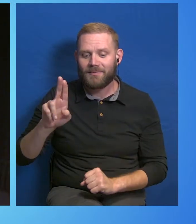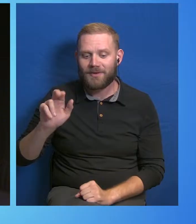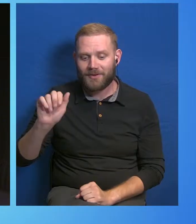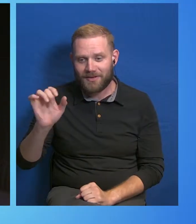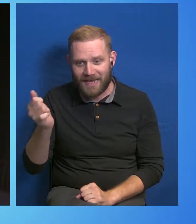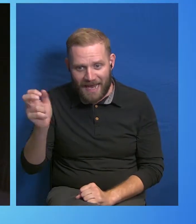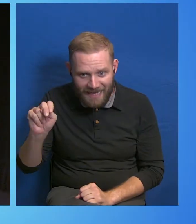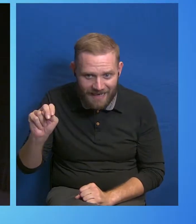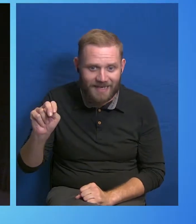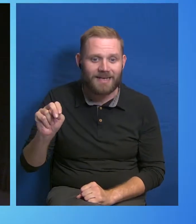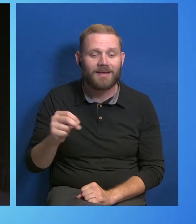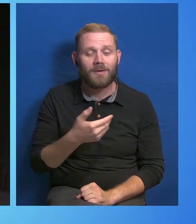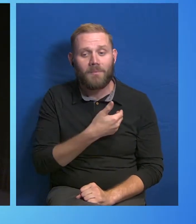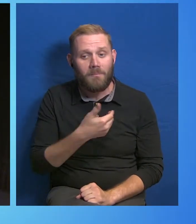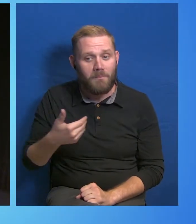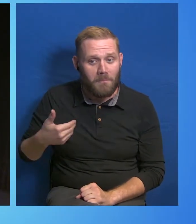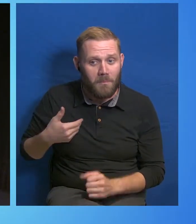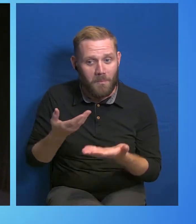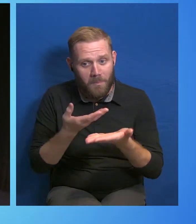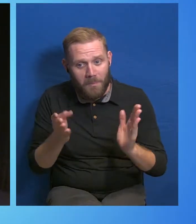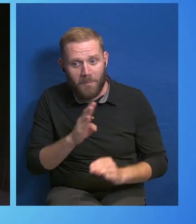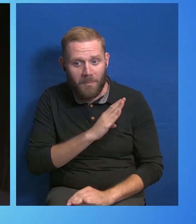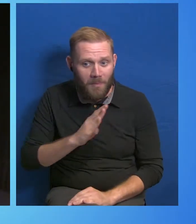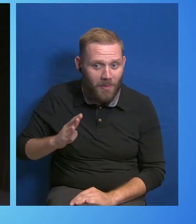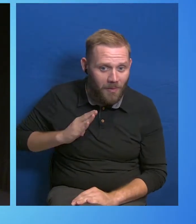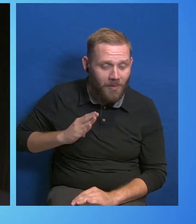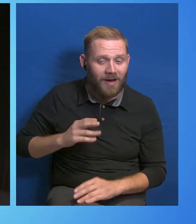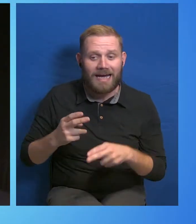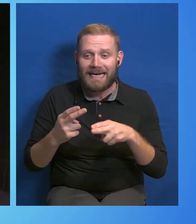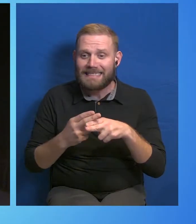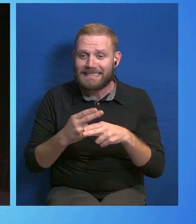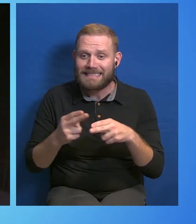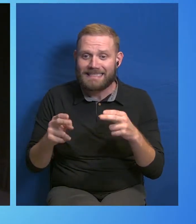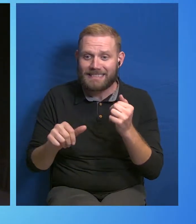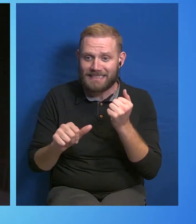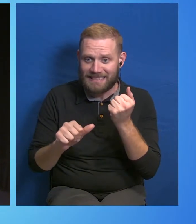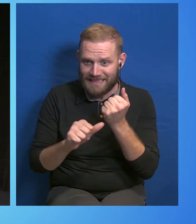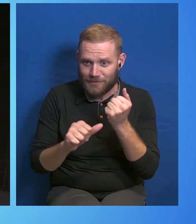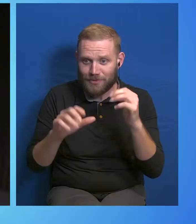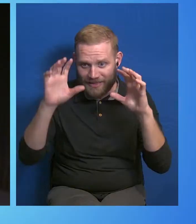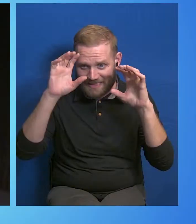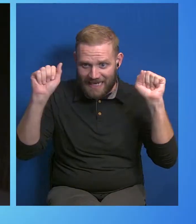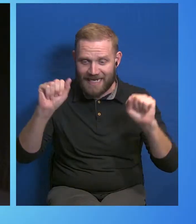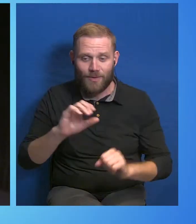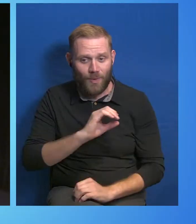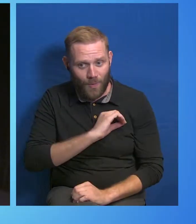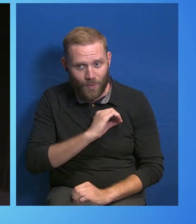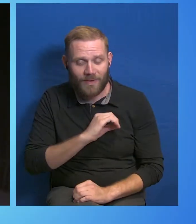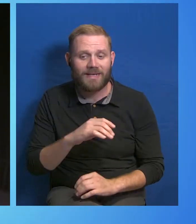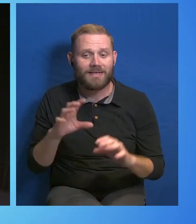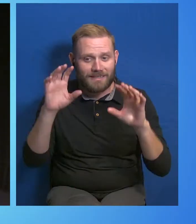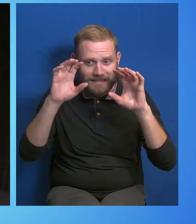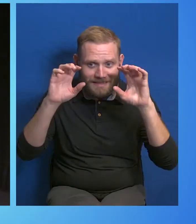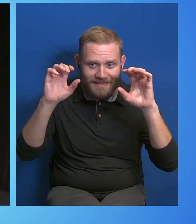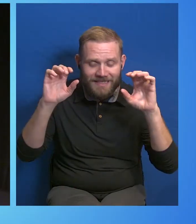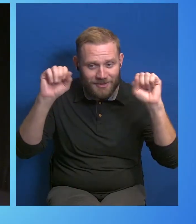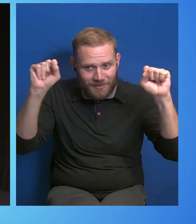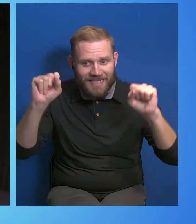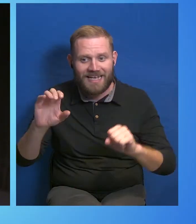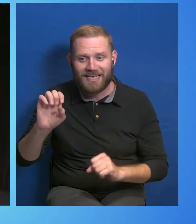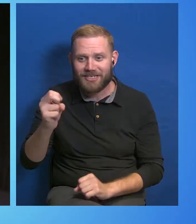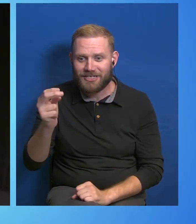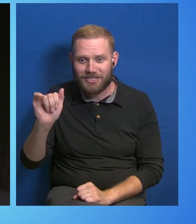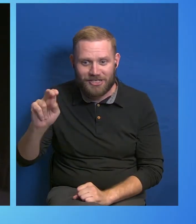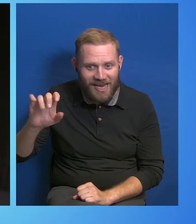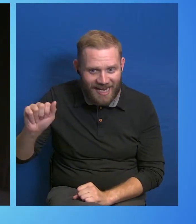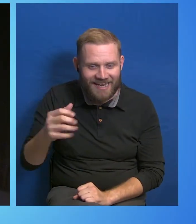members of the board, Assistant Superintendent Cooper, Assistant Superintendent Kachov, and